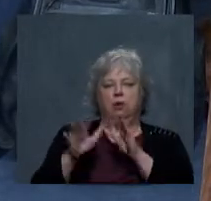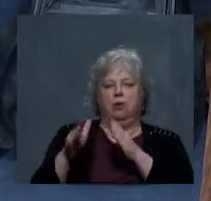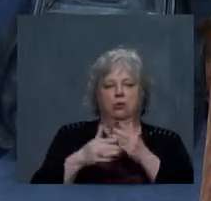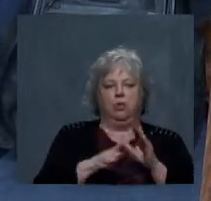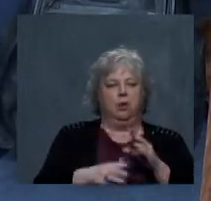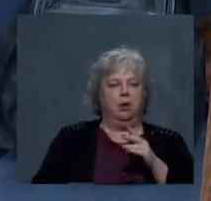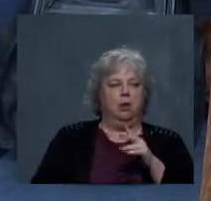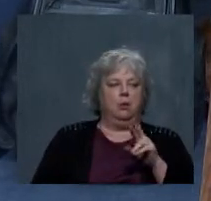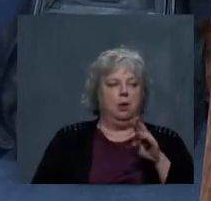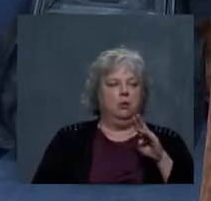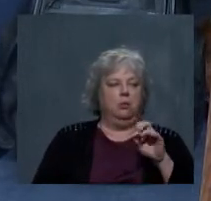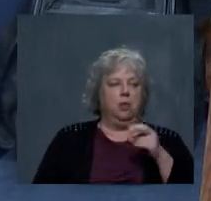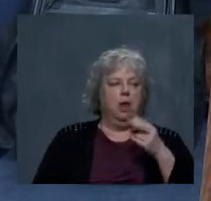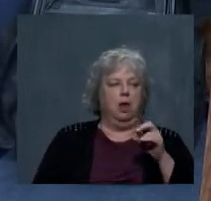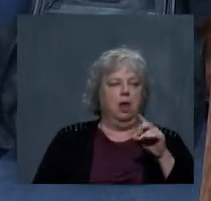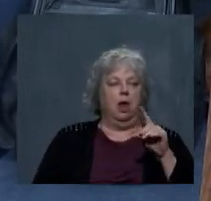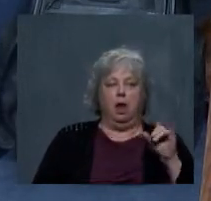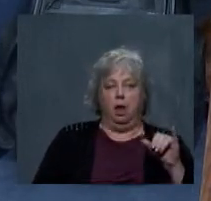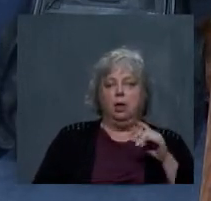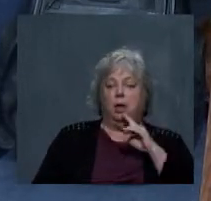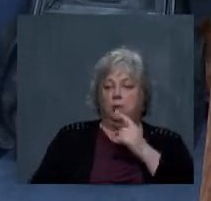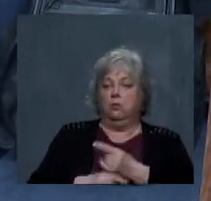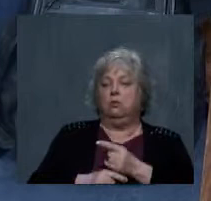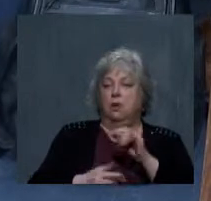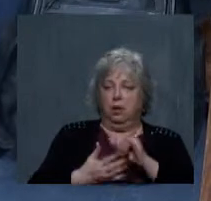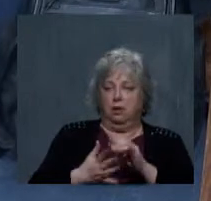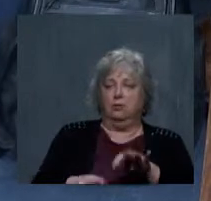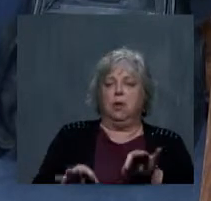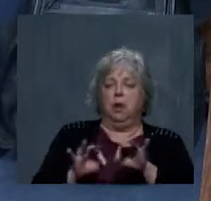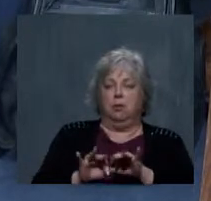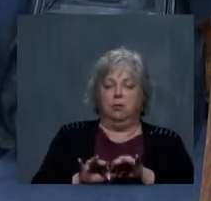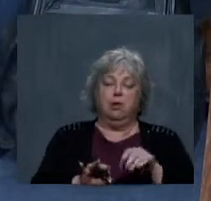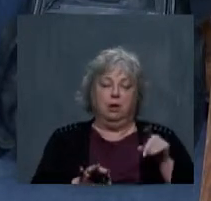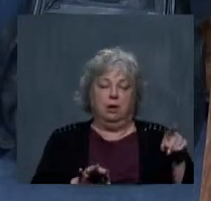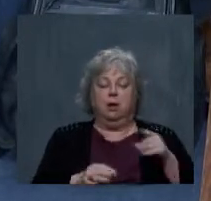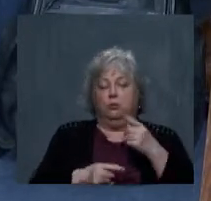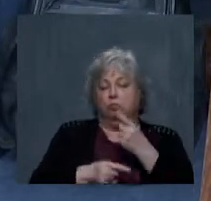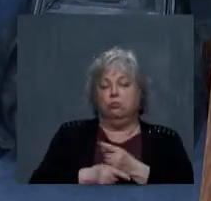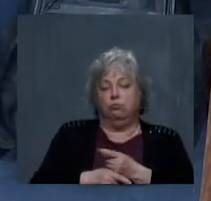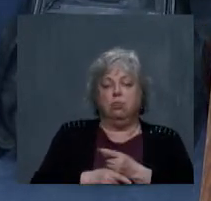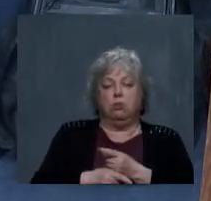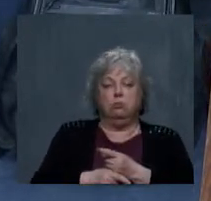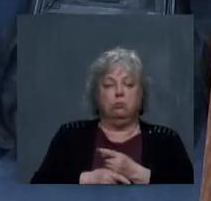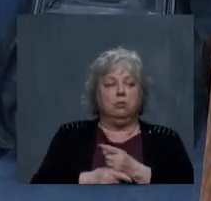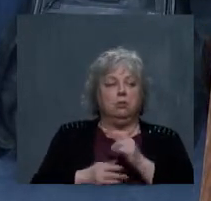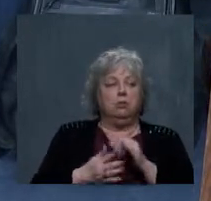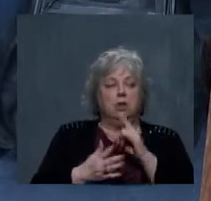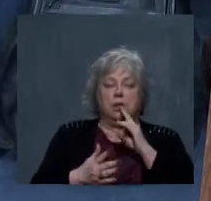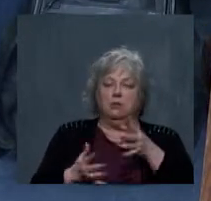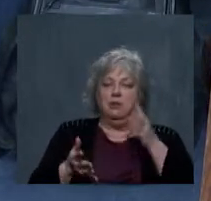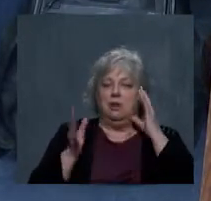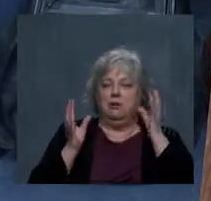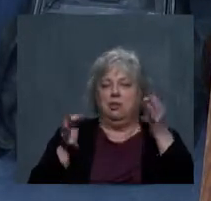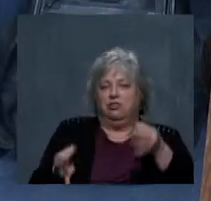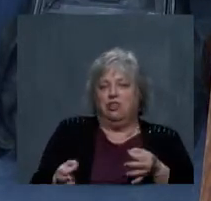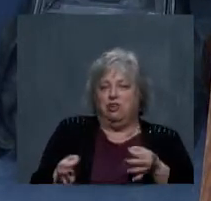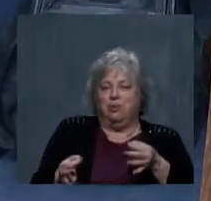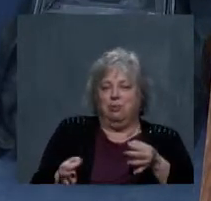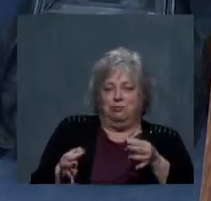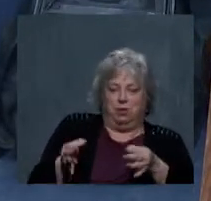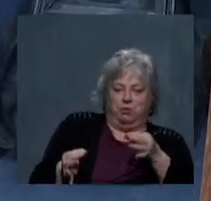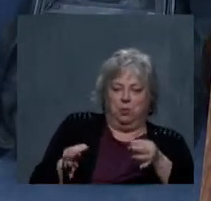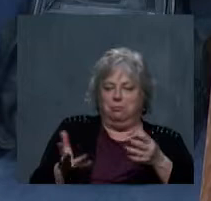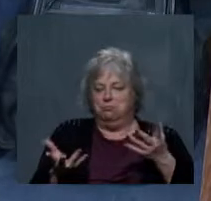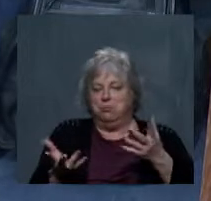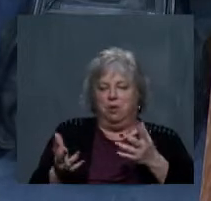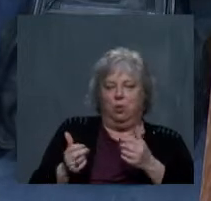correct that matters. And he's also correct that It's a judgment call what direction